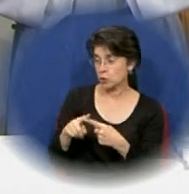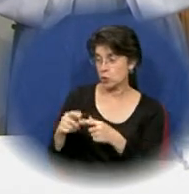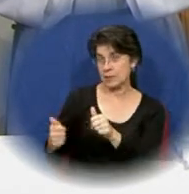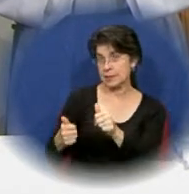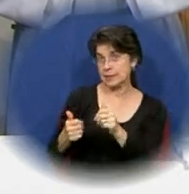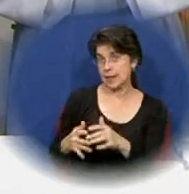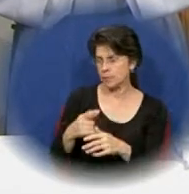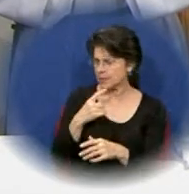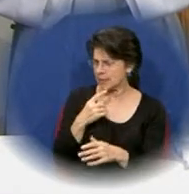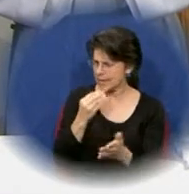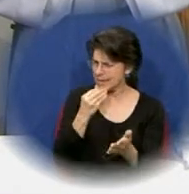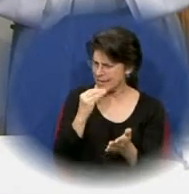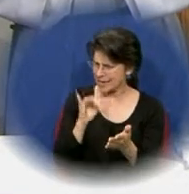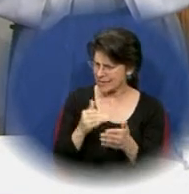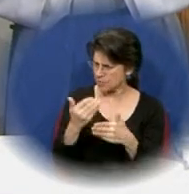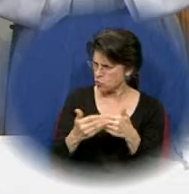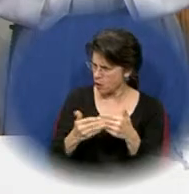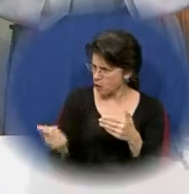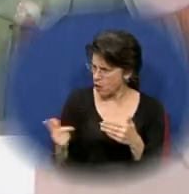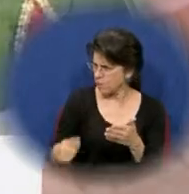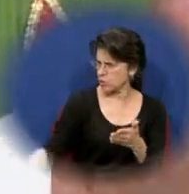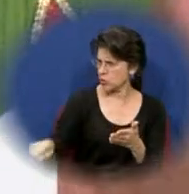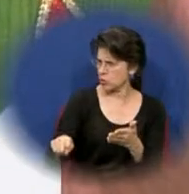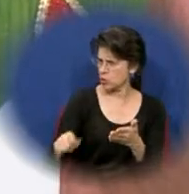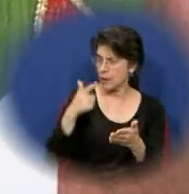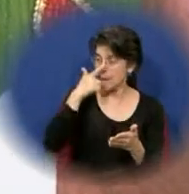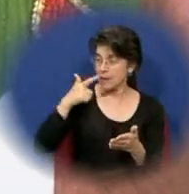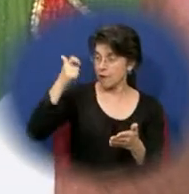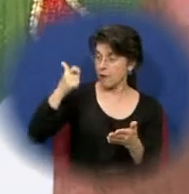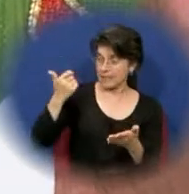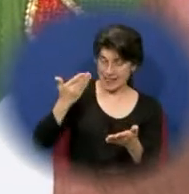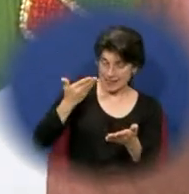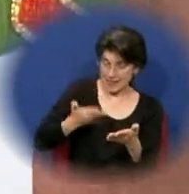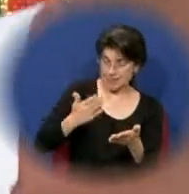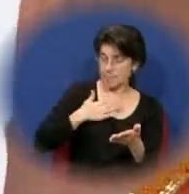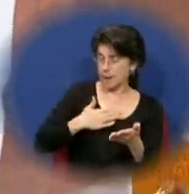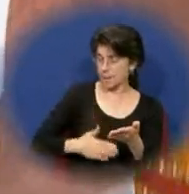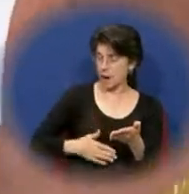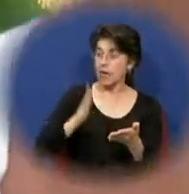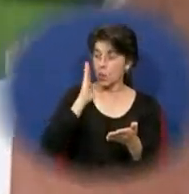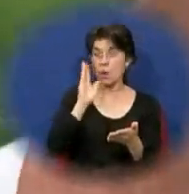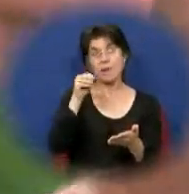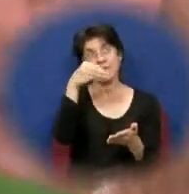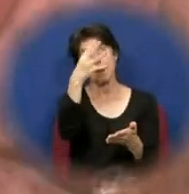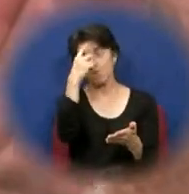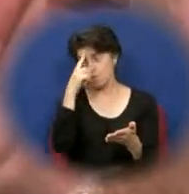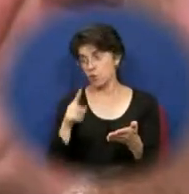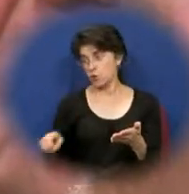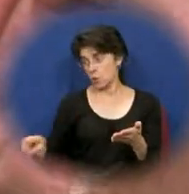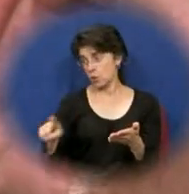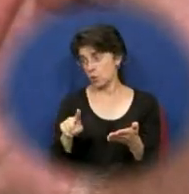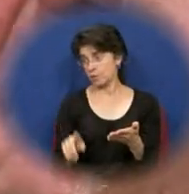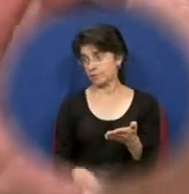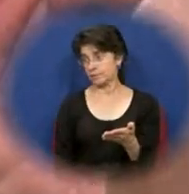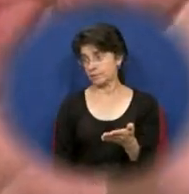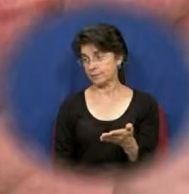all of you, and eat of it, for this is my body, which will be given up for you."